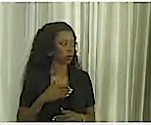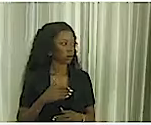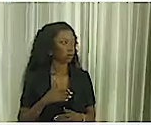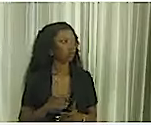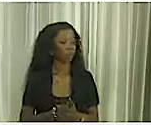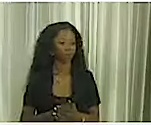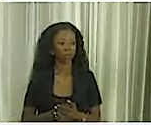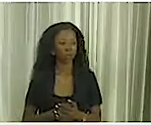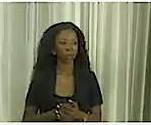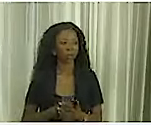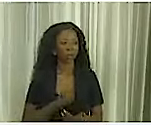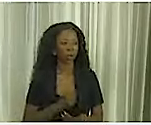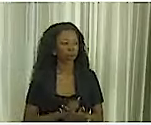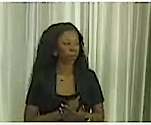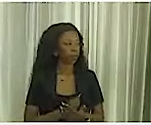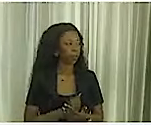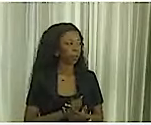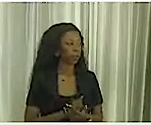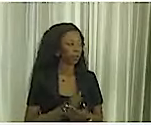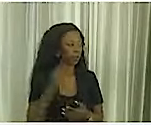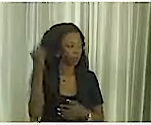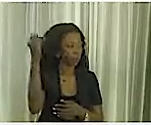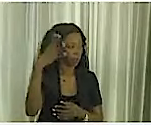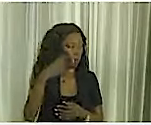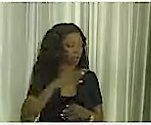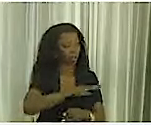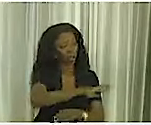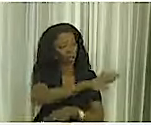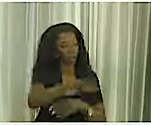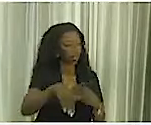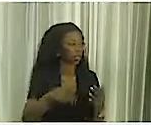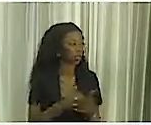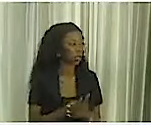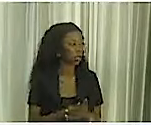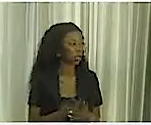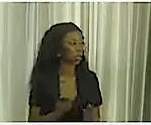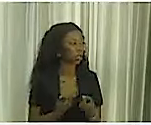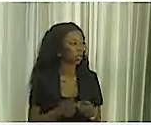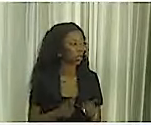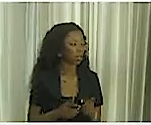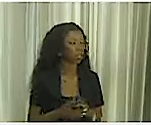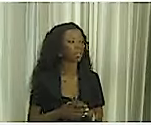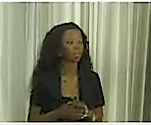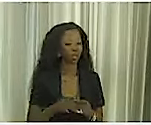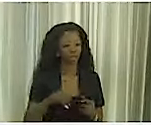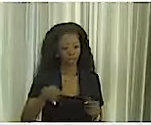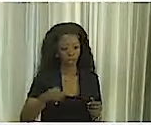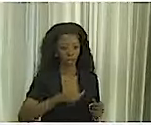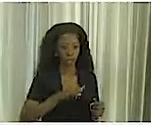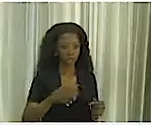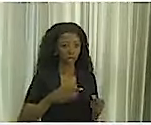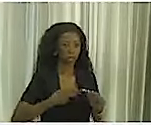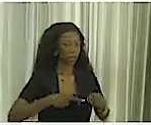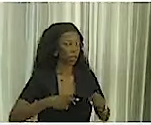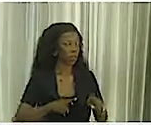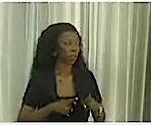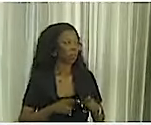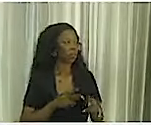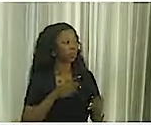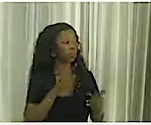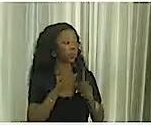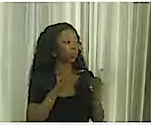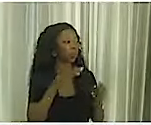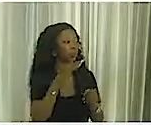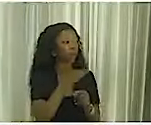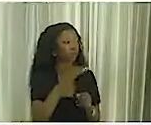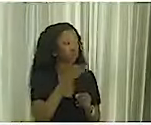So, we will build the lights. Now all man will get the light. But we can, the same people who complain, say, lights not there. And the same people